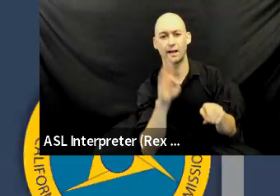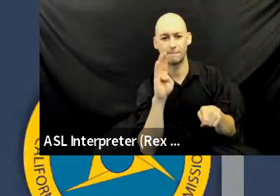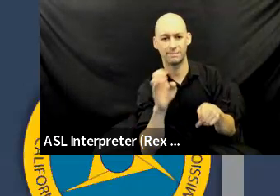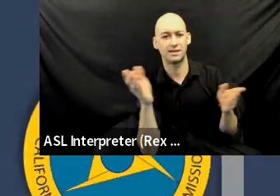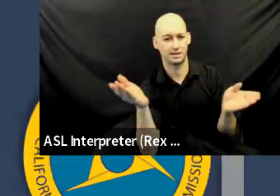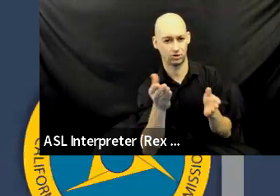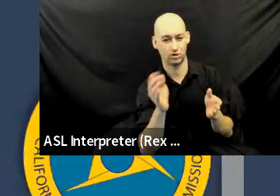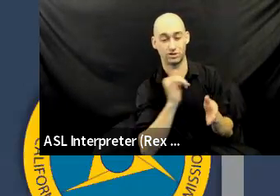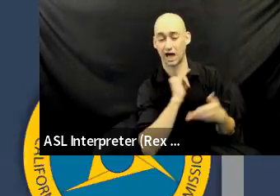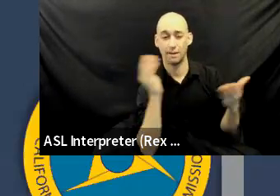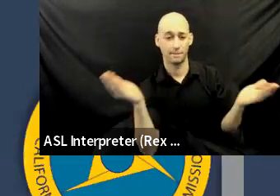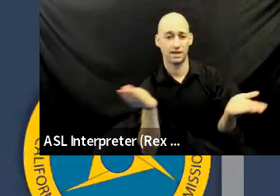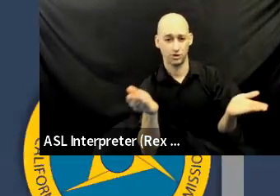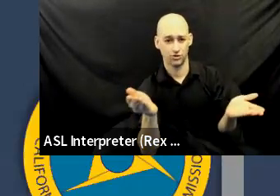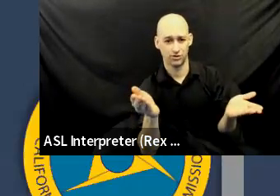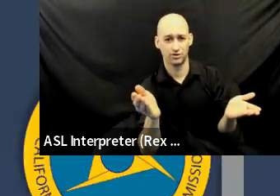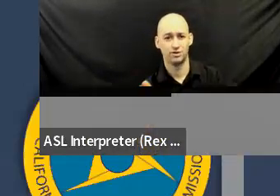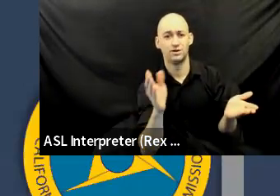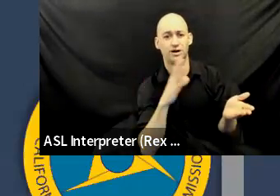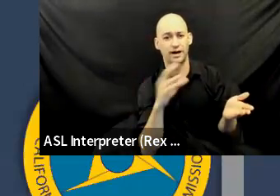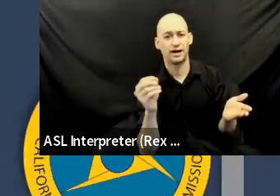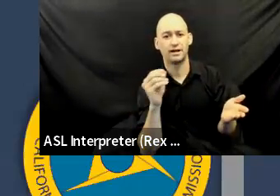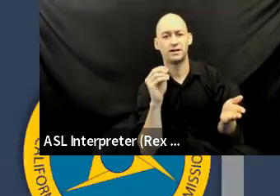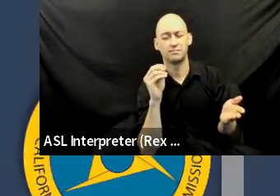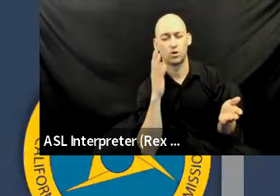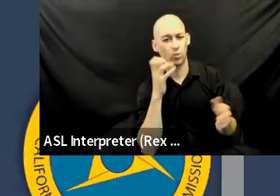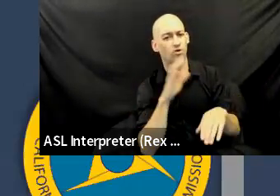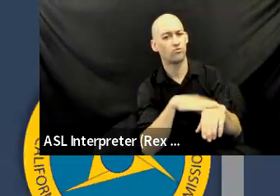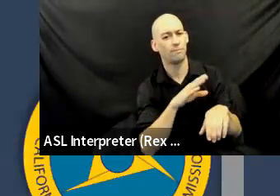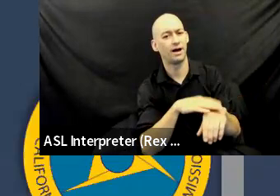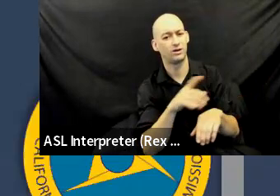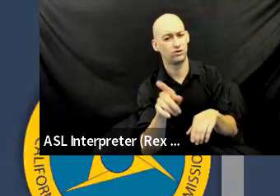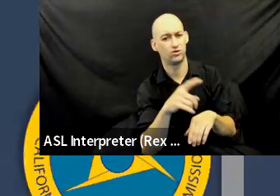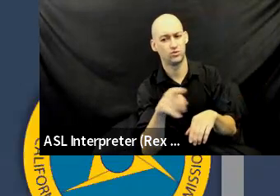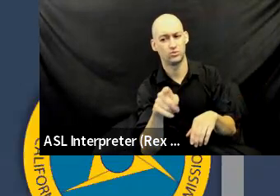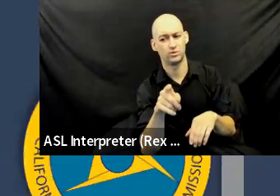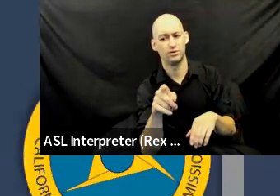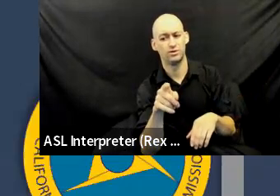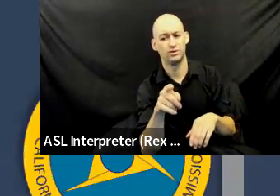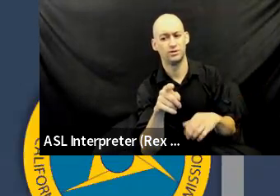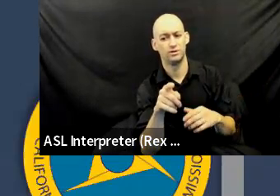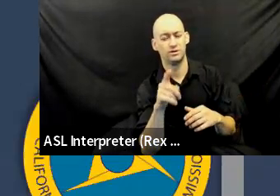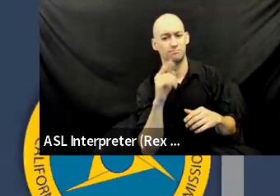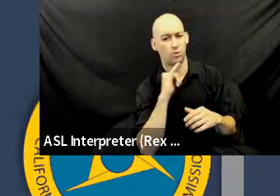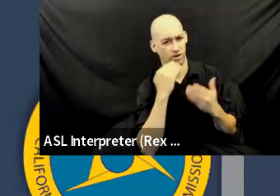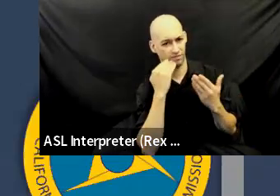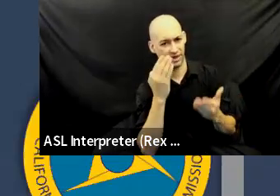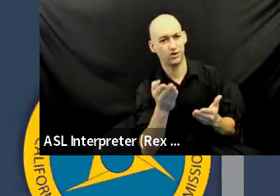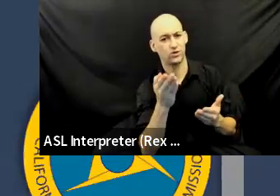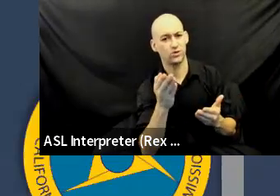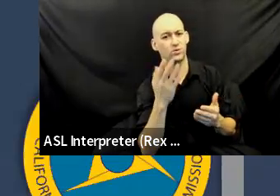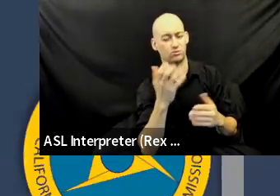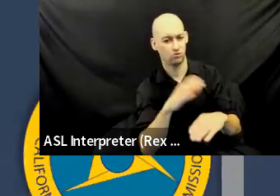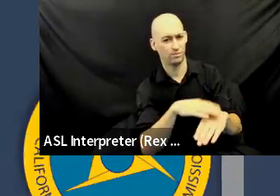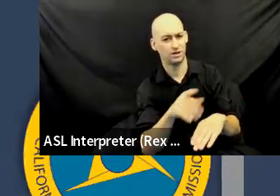And so I'm here. And but I want to remind you, and I want to, as I thank you, I want to remind you that we